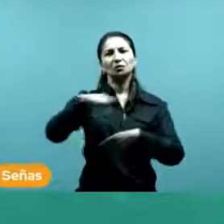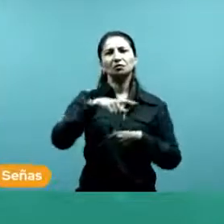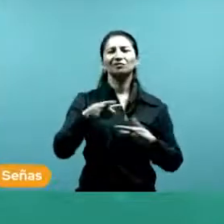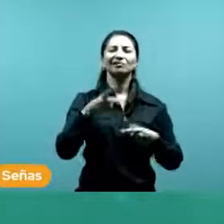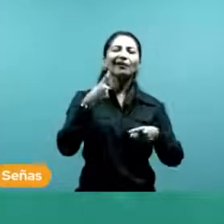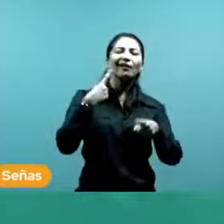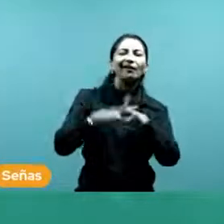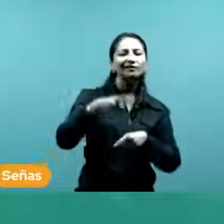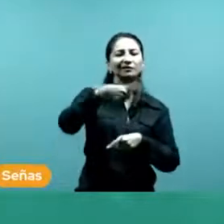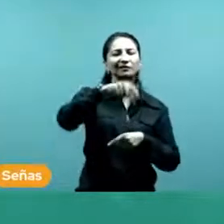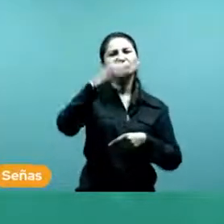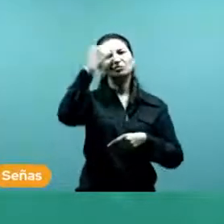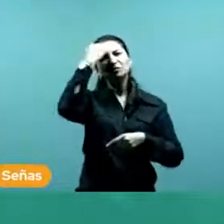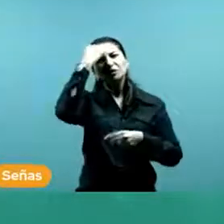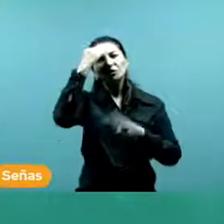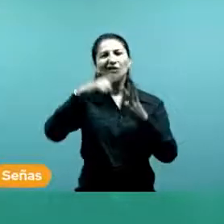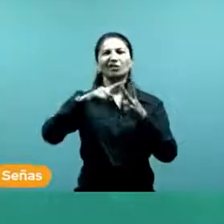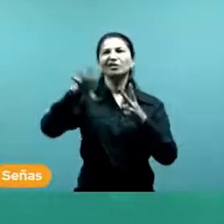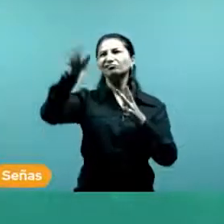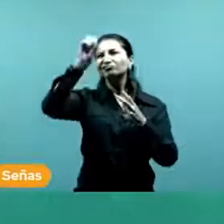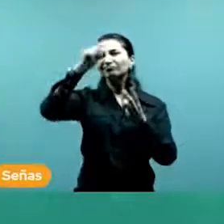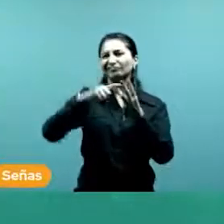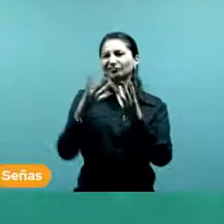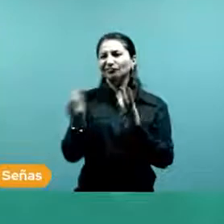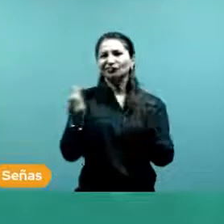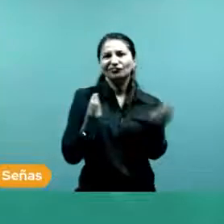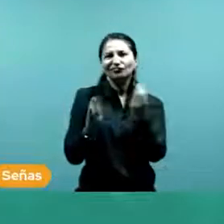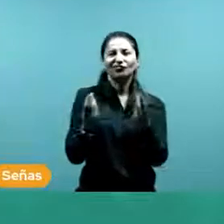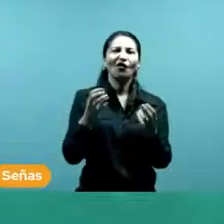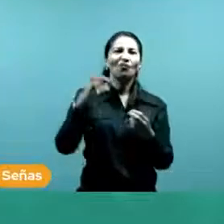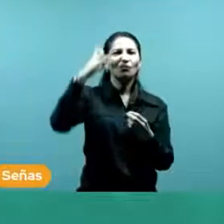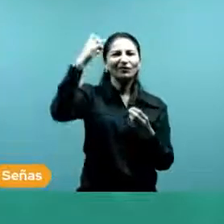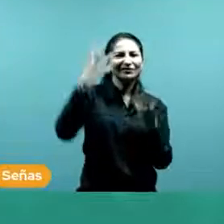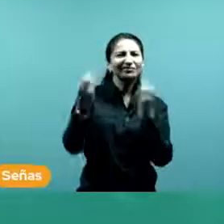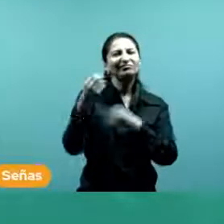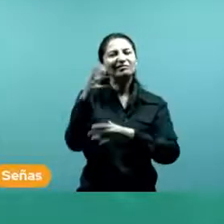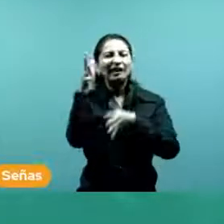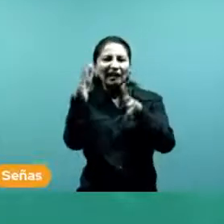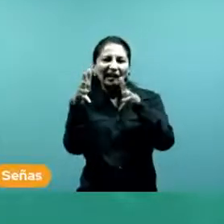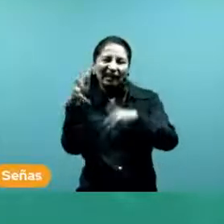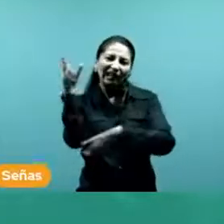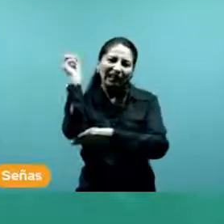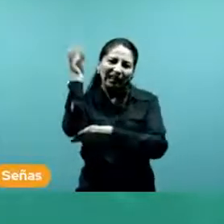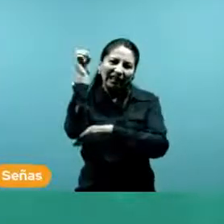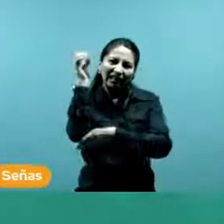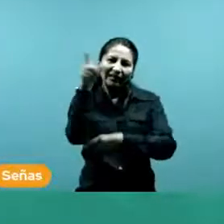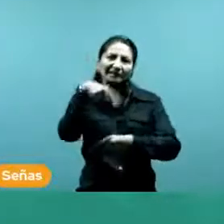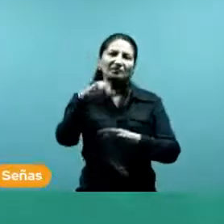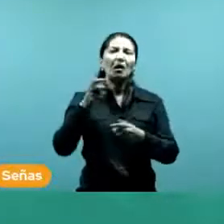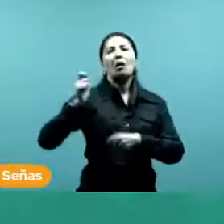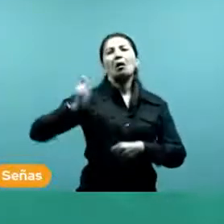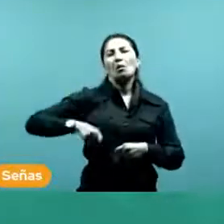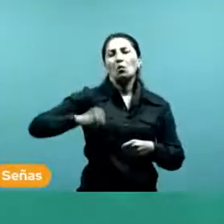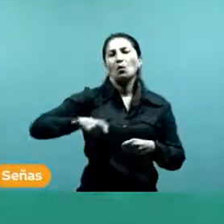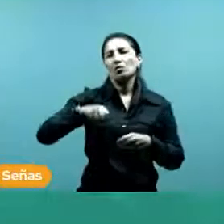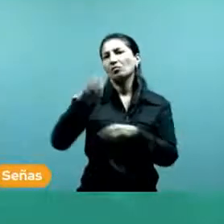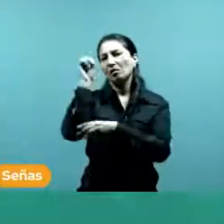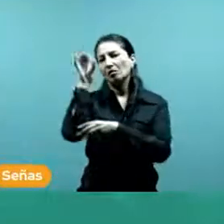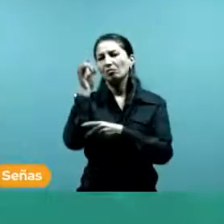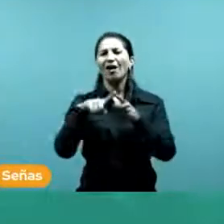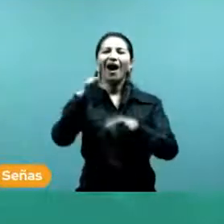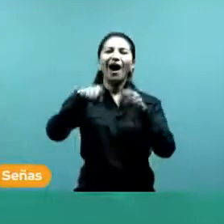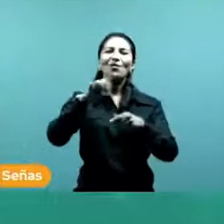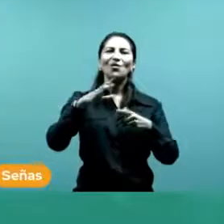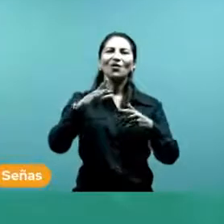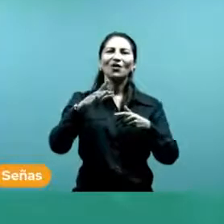sobrevivientes, different para professional maestros, groups, para diferentes for lawyers. Grupos profesionales, we para also abogados. Have a very special seminar that we go